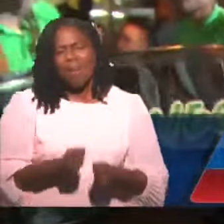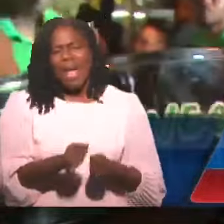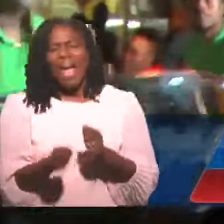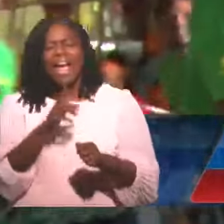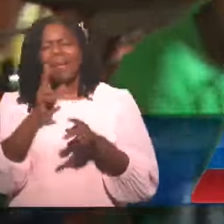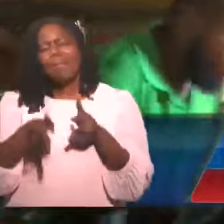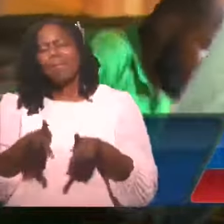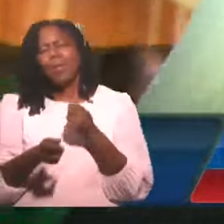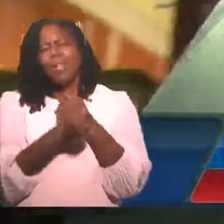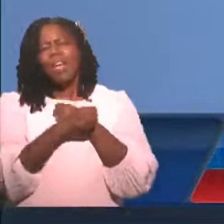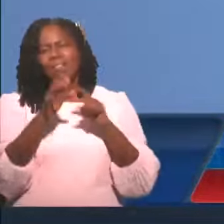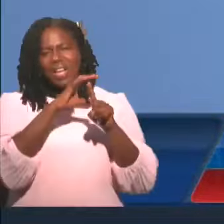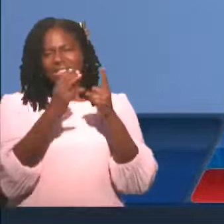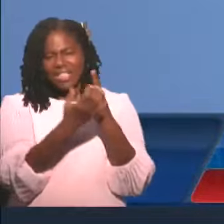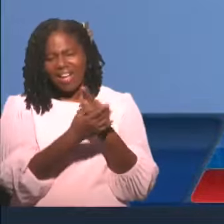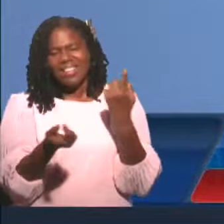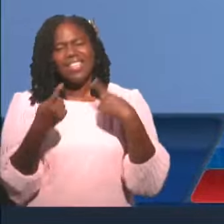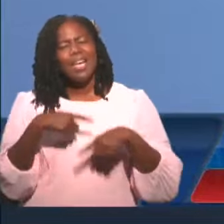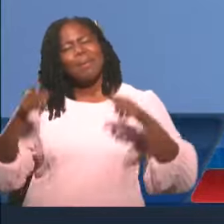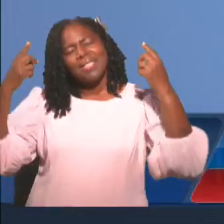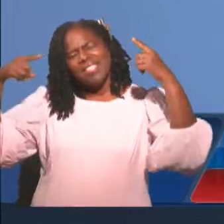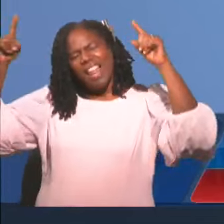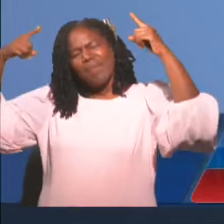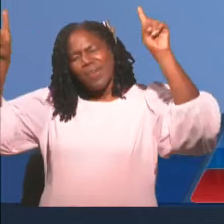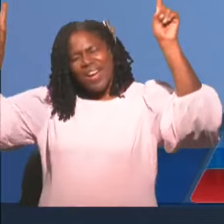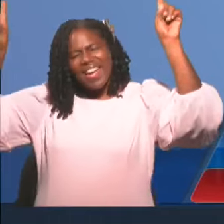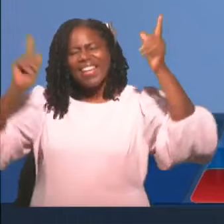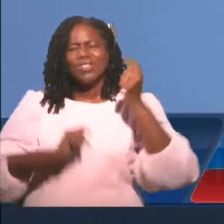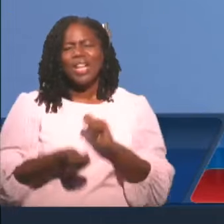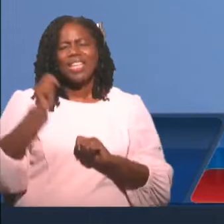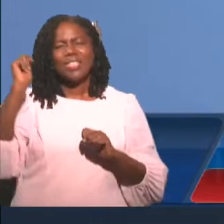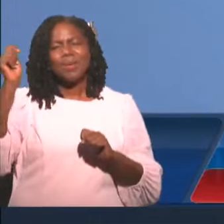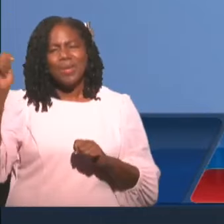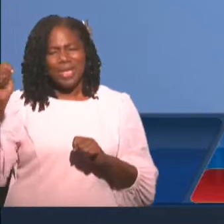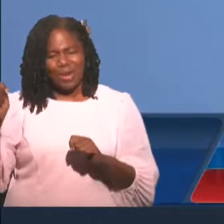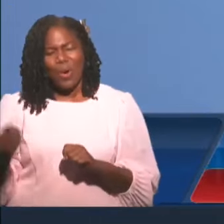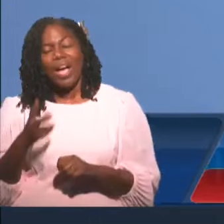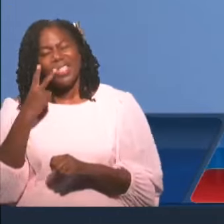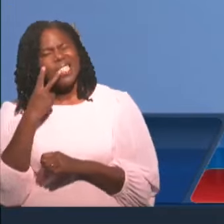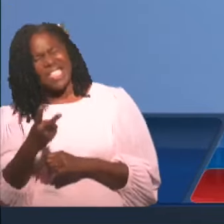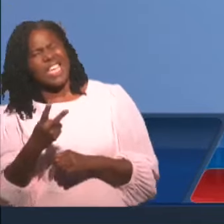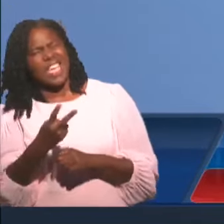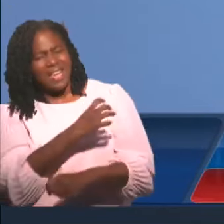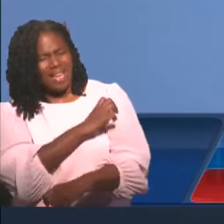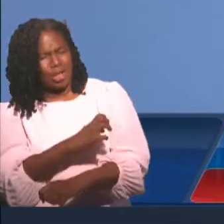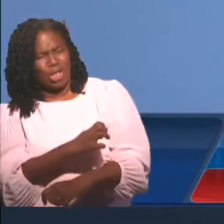celebrate the uniqueness of TNT's cultural heritage and experience the energy of a Panyard.